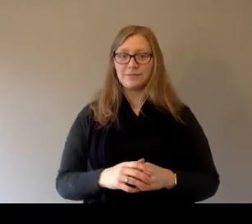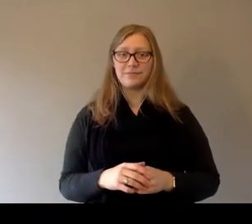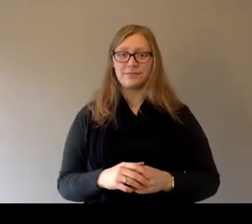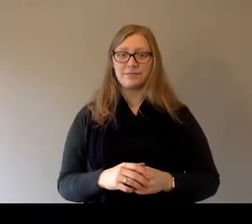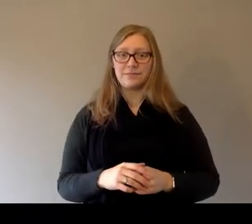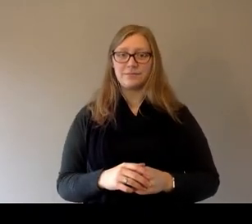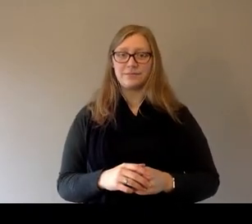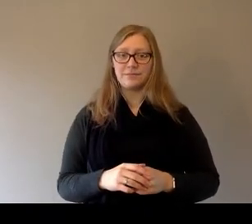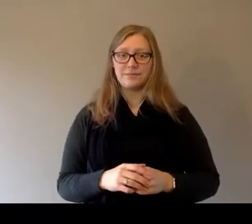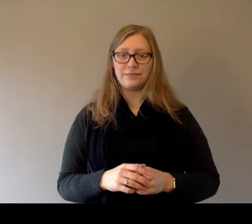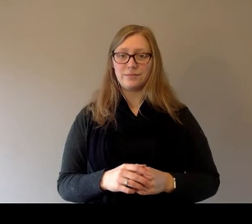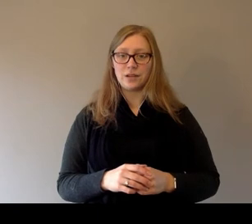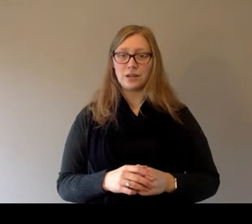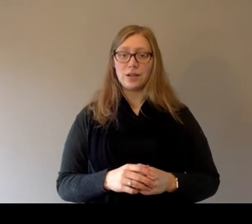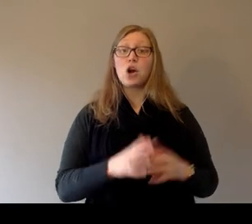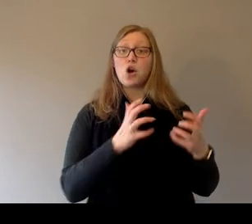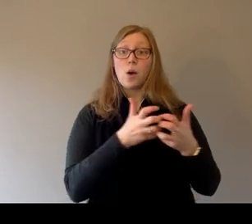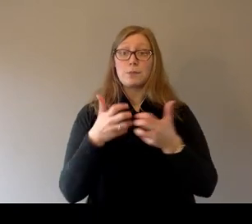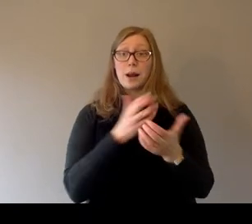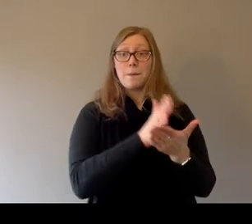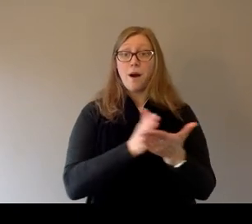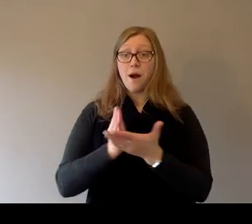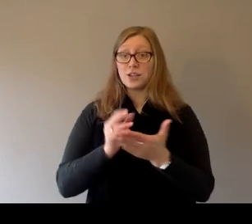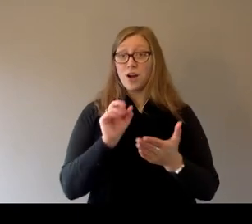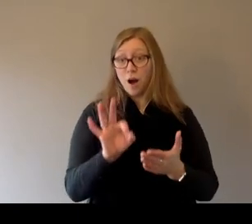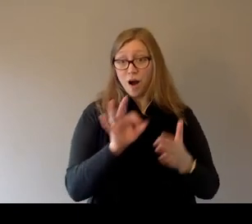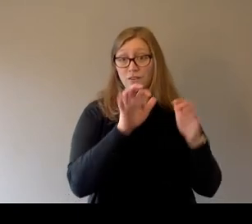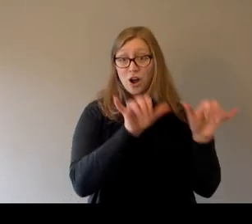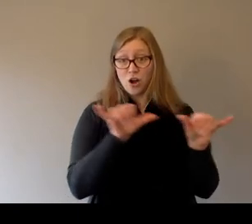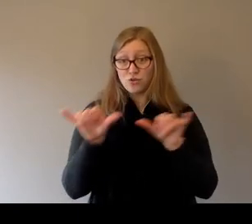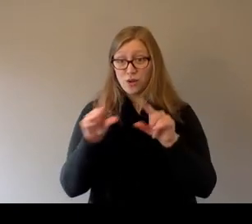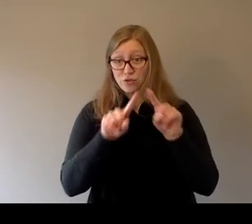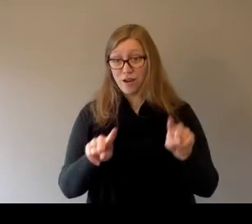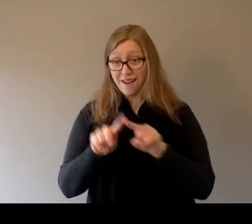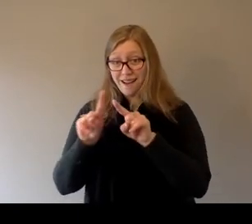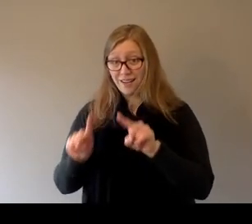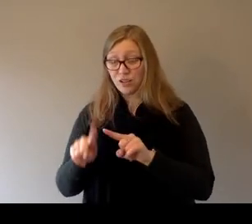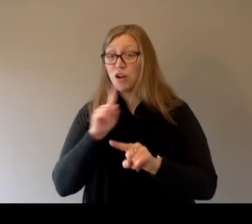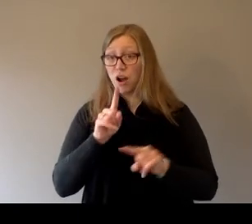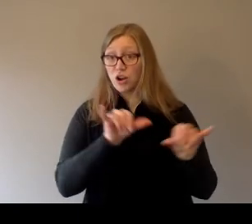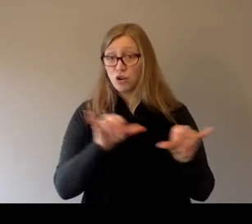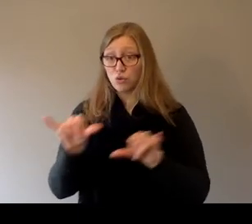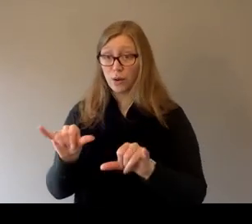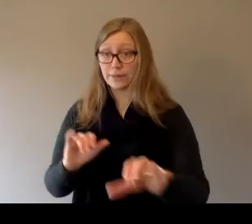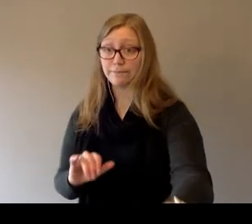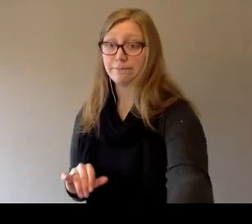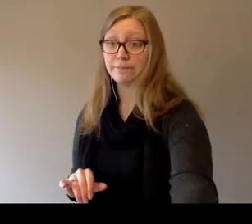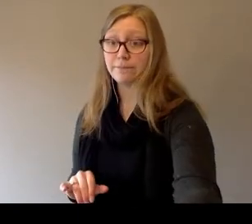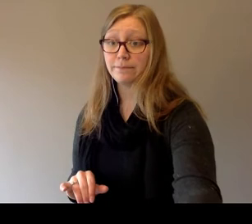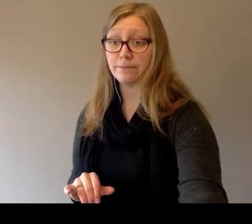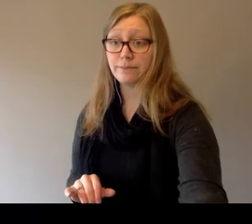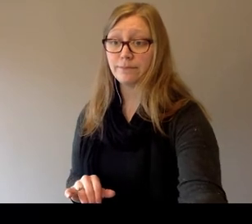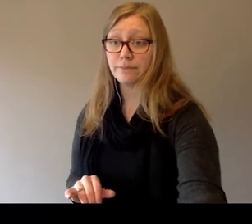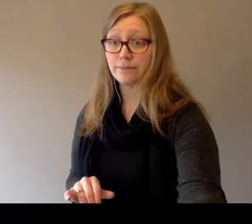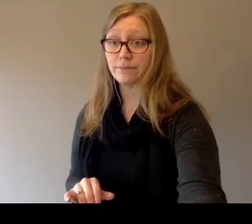CPCTC. Corresponding parts of congruent triangles are congruent. Okay, so in this problem we